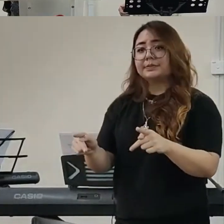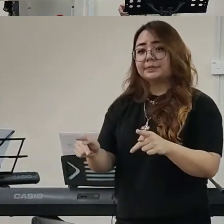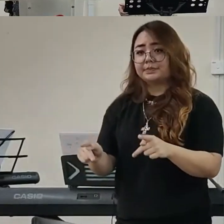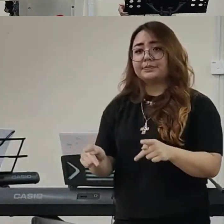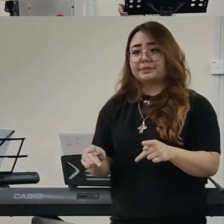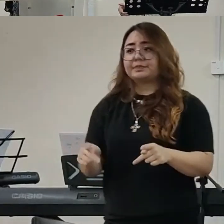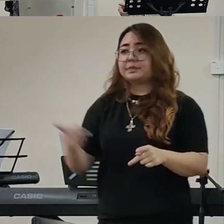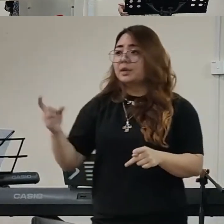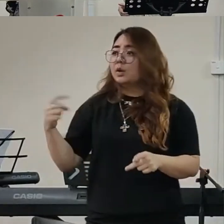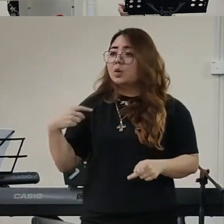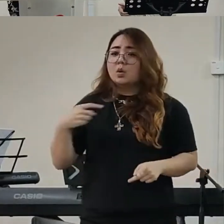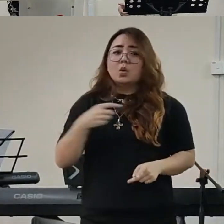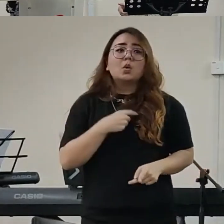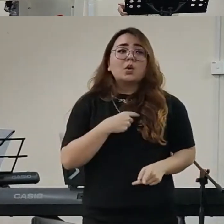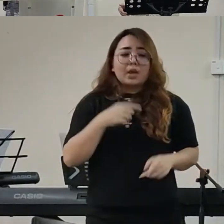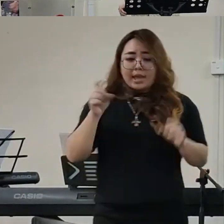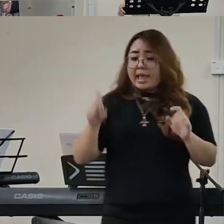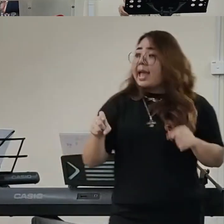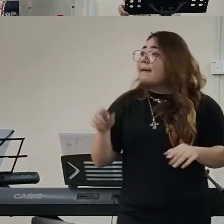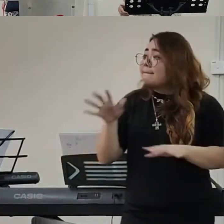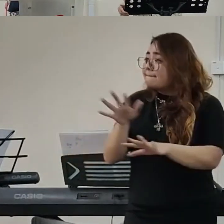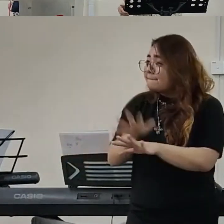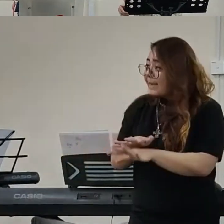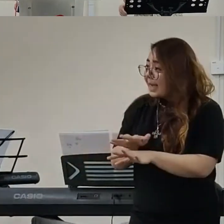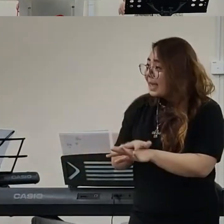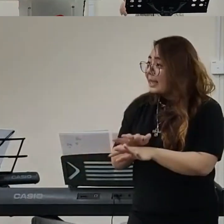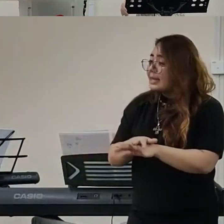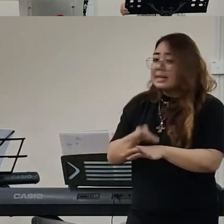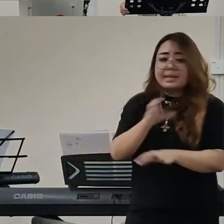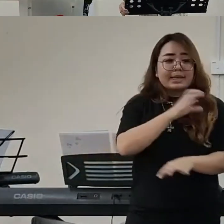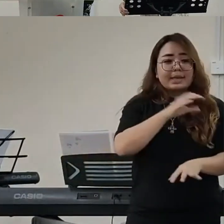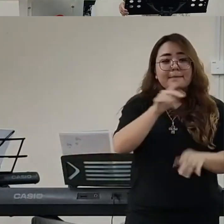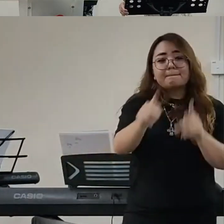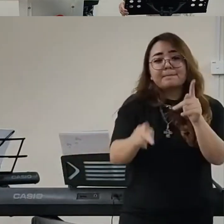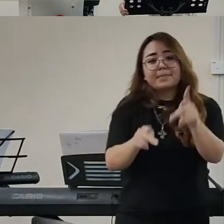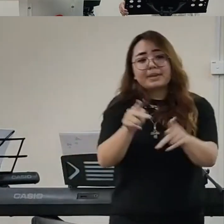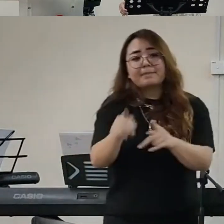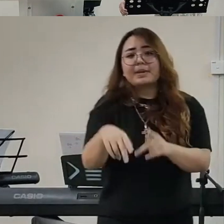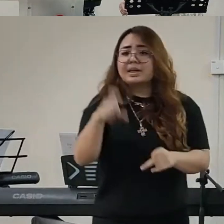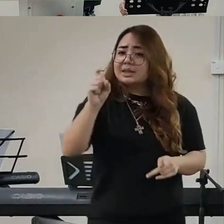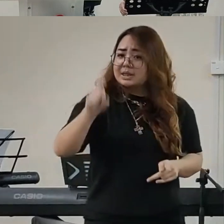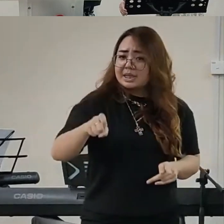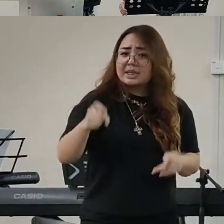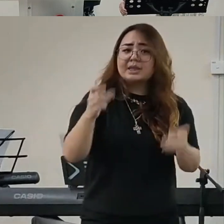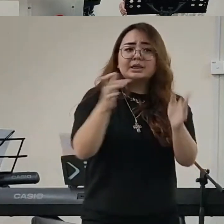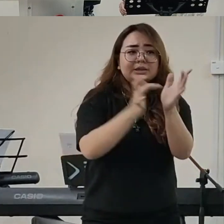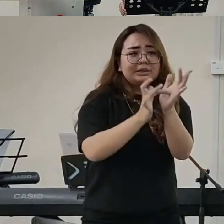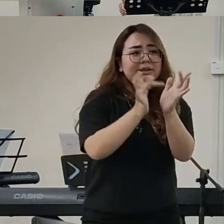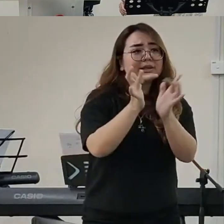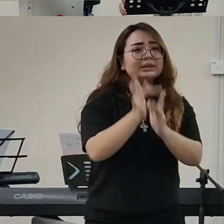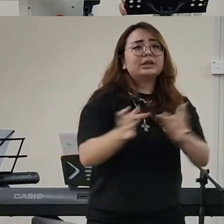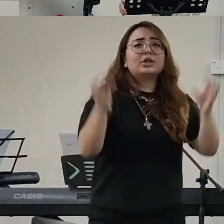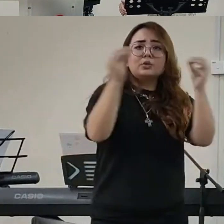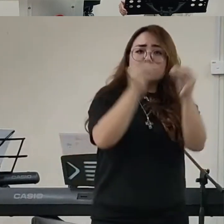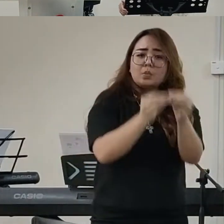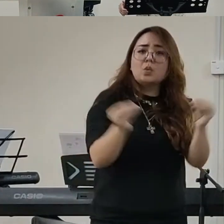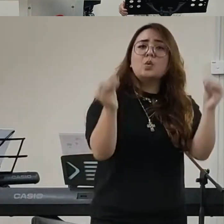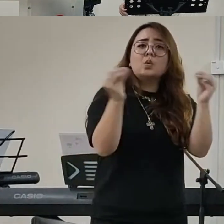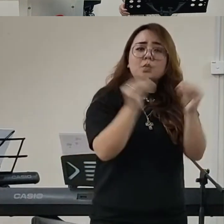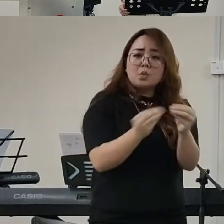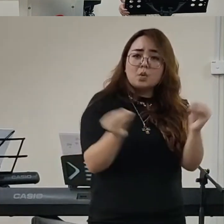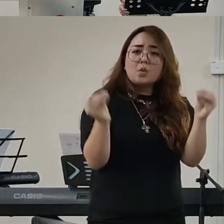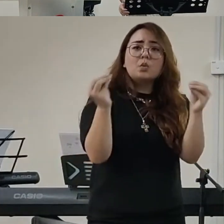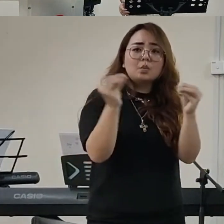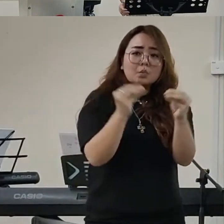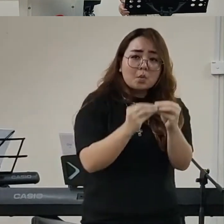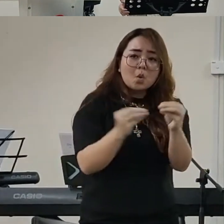sheep everywhere. So all of us, if you say I'm a true Christian, you need to be shepherding at least one sheep. But don't